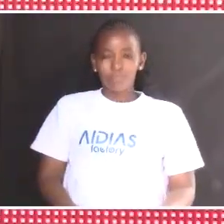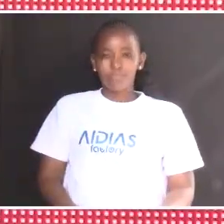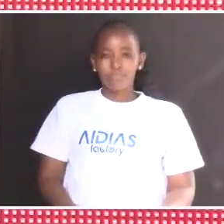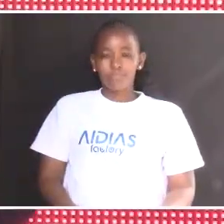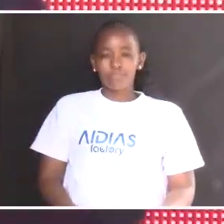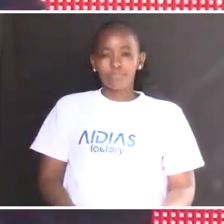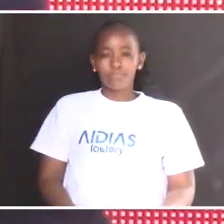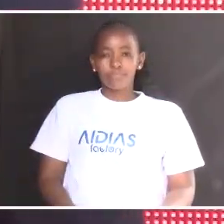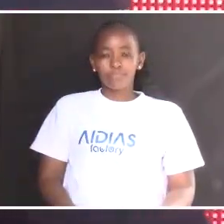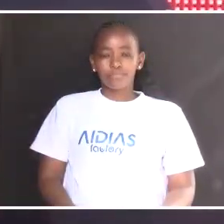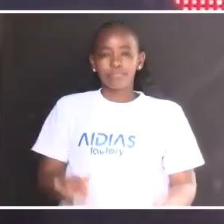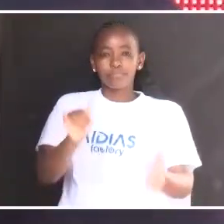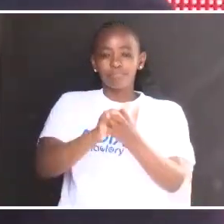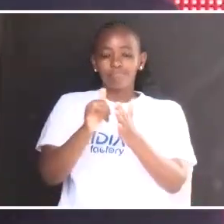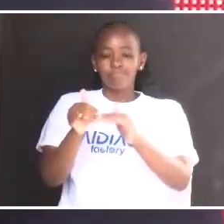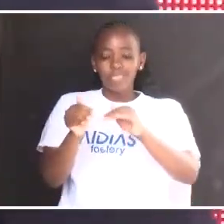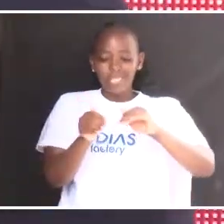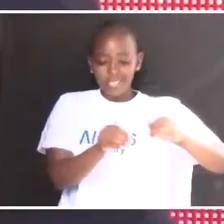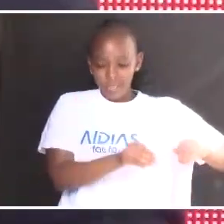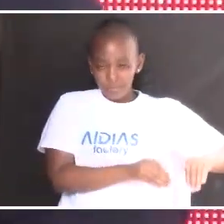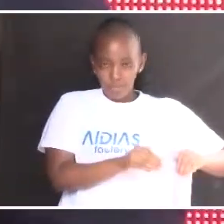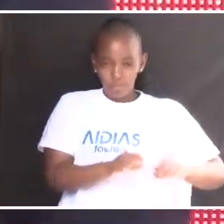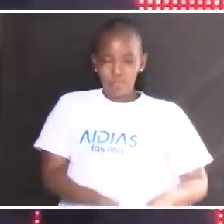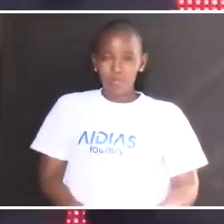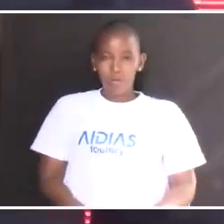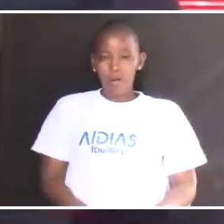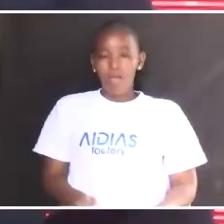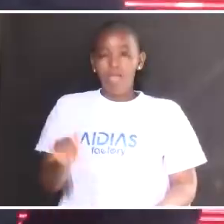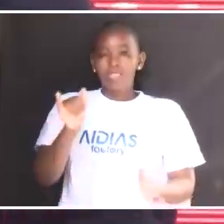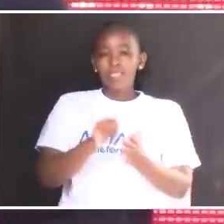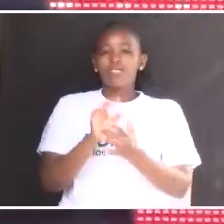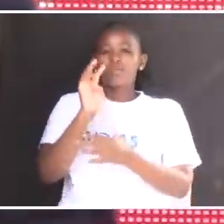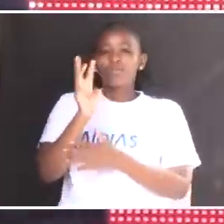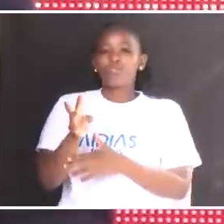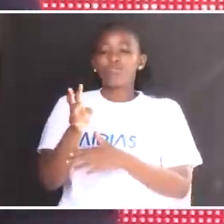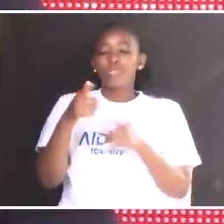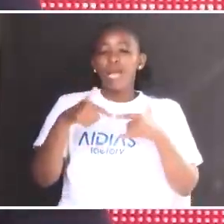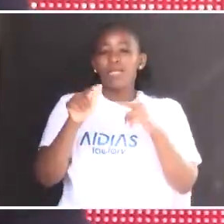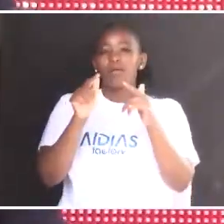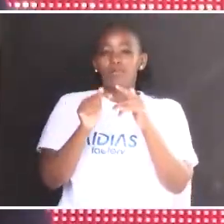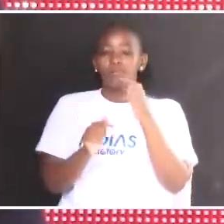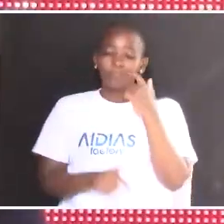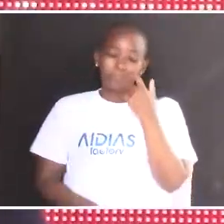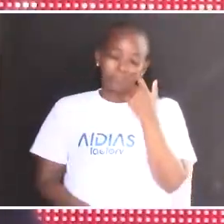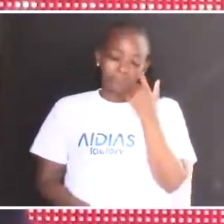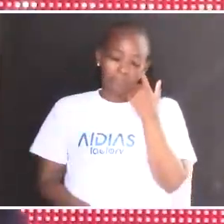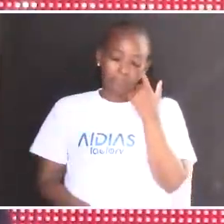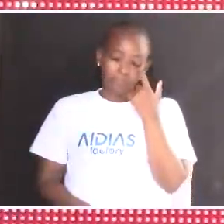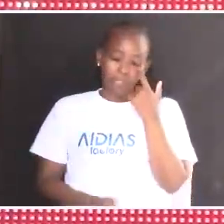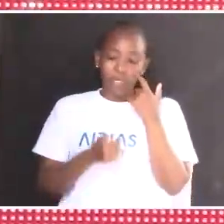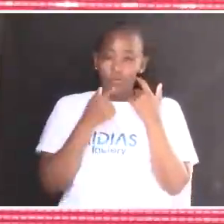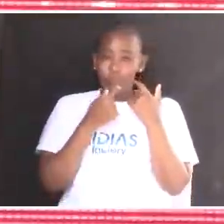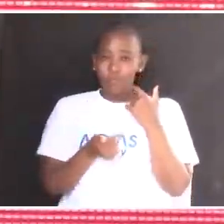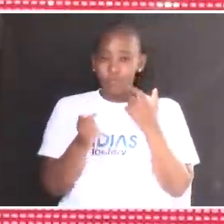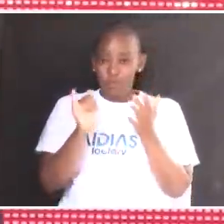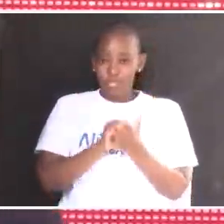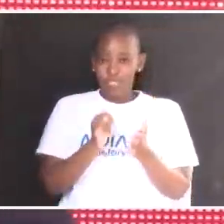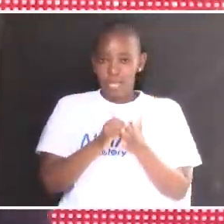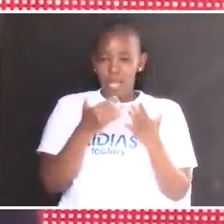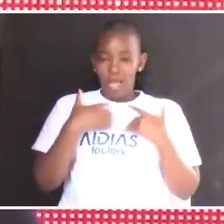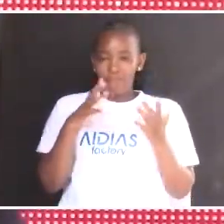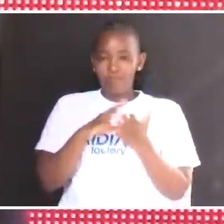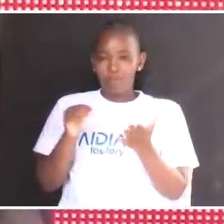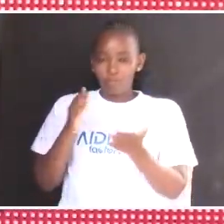then that is an exemption that would be allowed. You have been told that there is